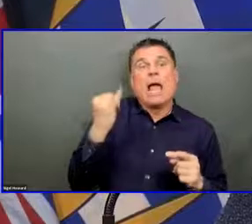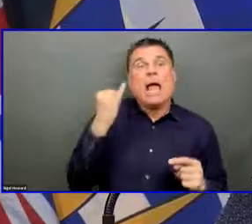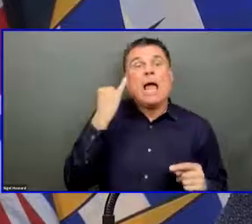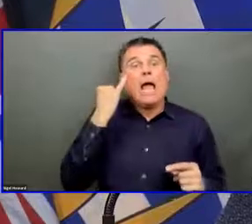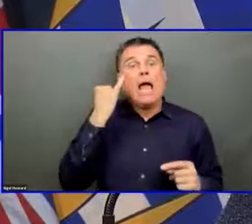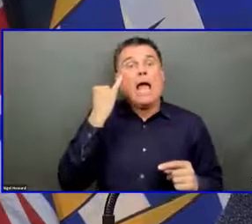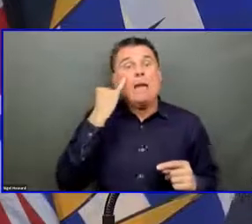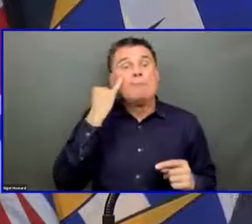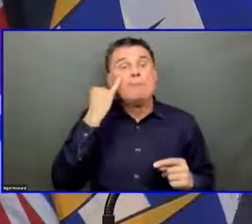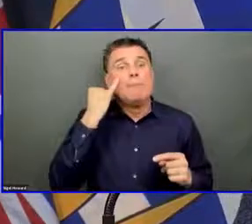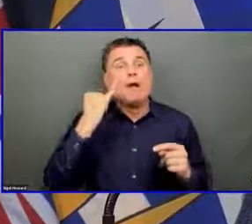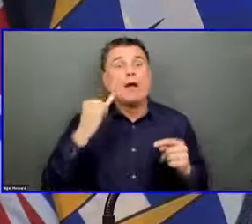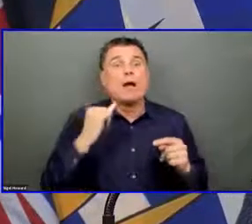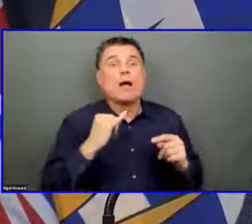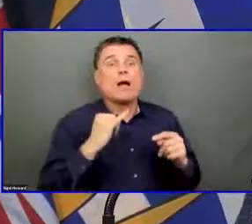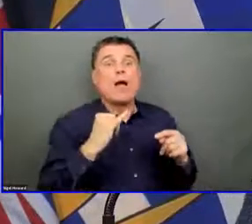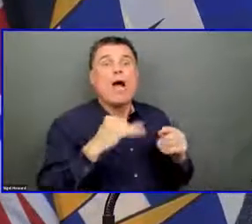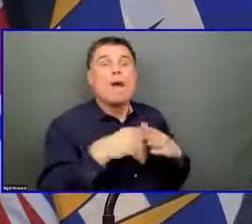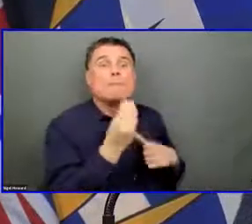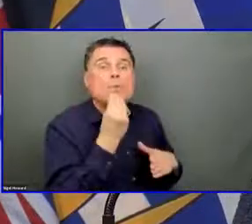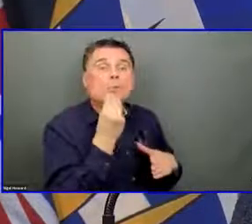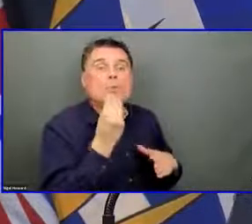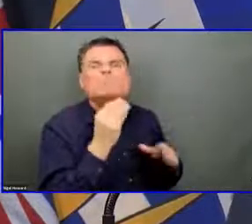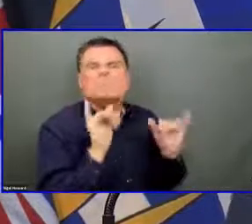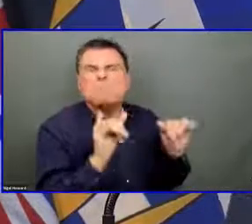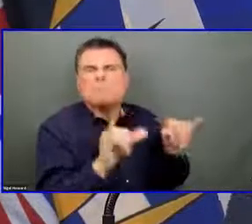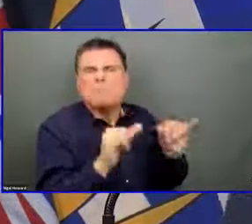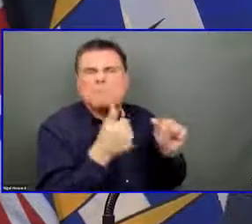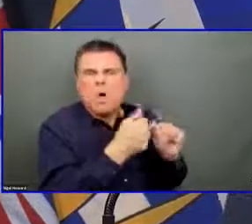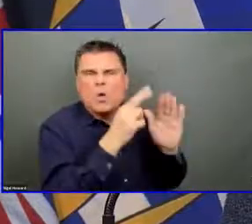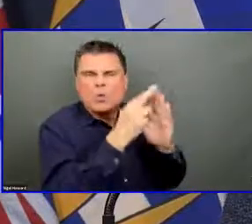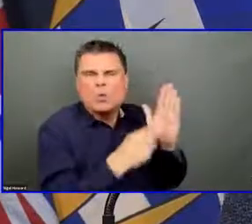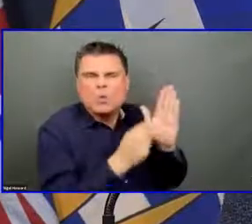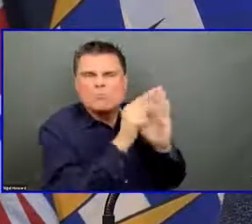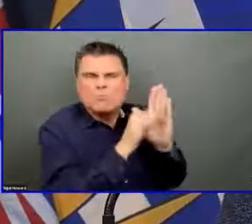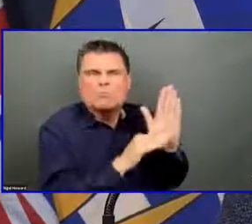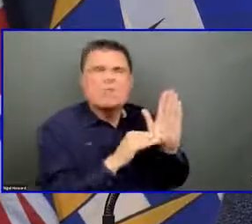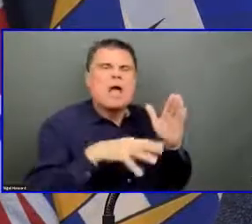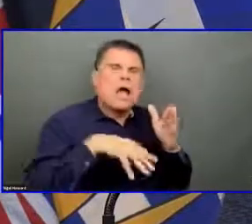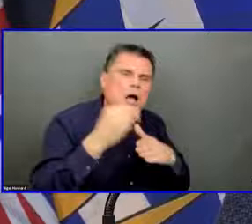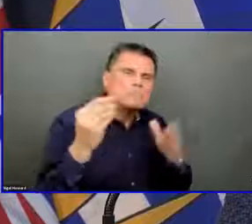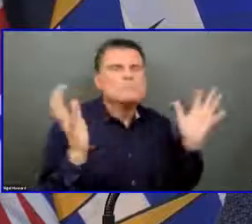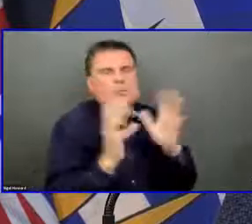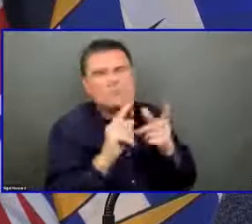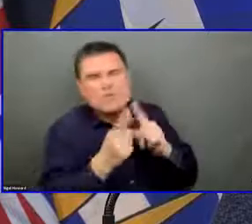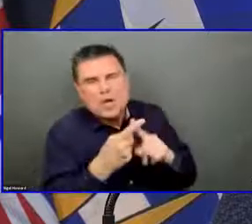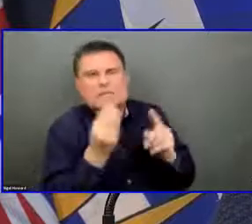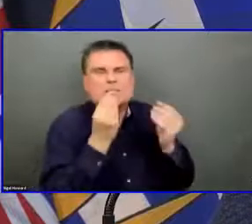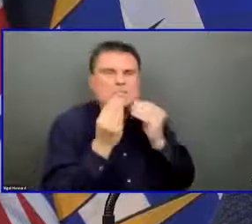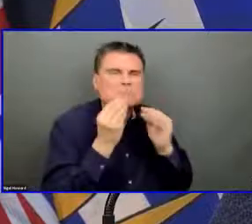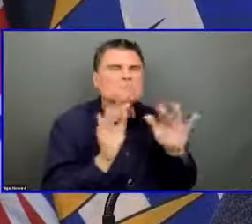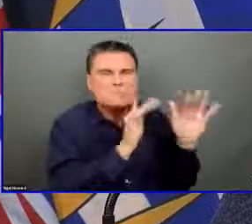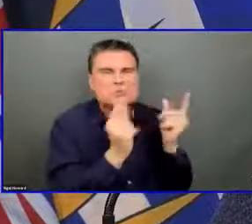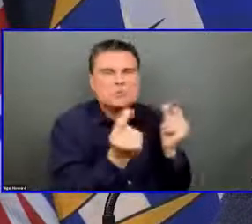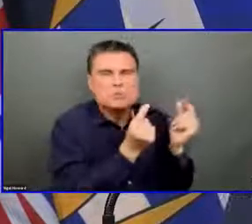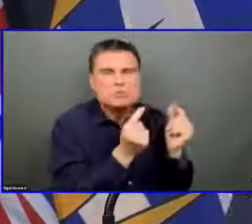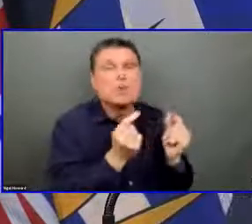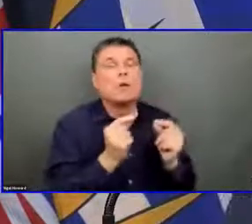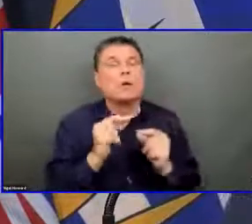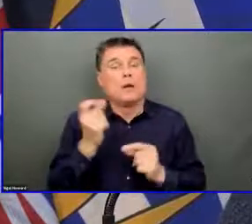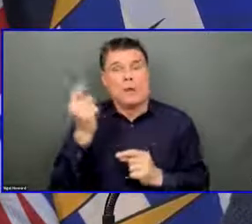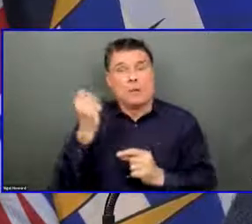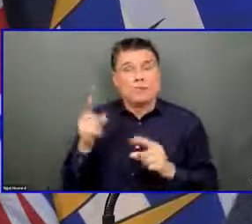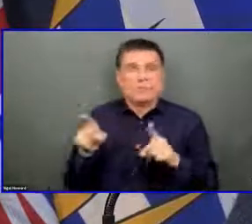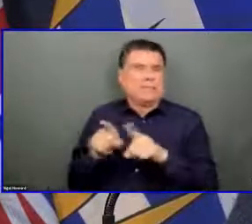very similar to the restrictions that we put in place over New Year's. And that is really to protect our businesses and to